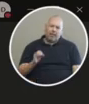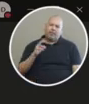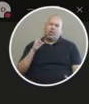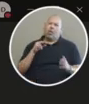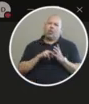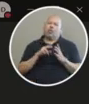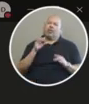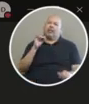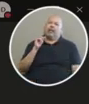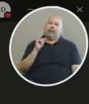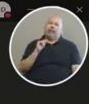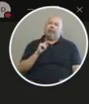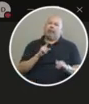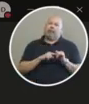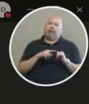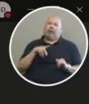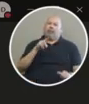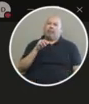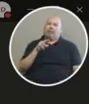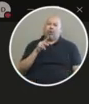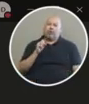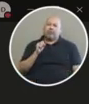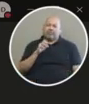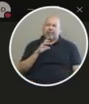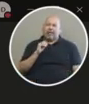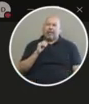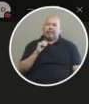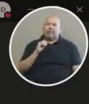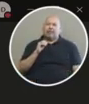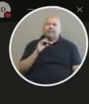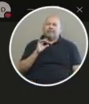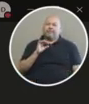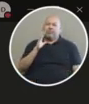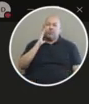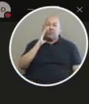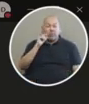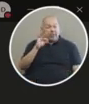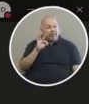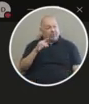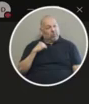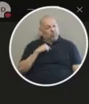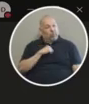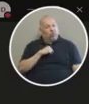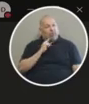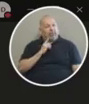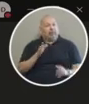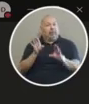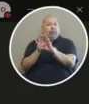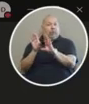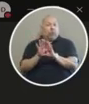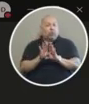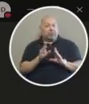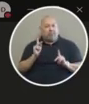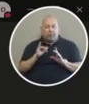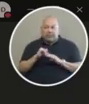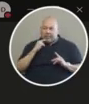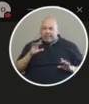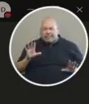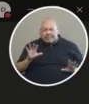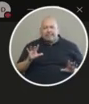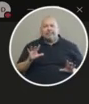in terms of that, looking at parks and trails, you know, if we're going to be closing down and telling people